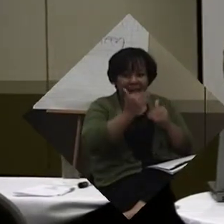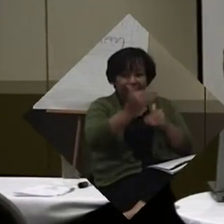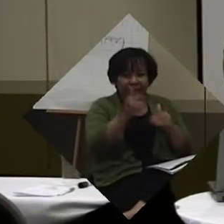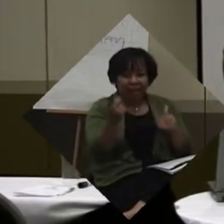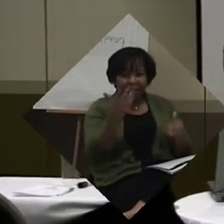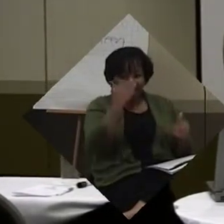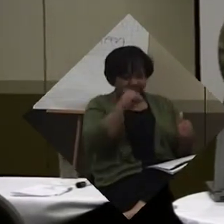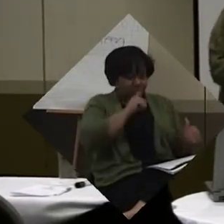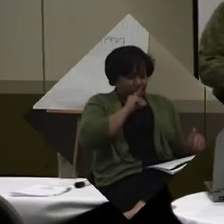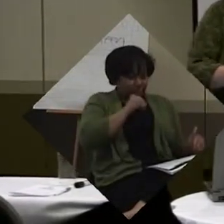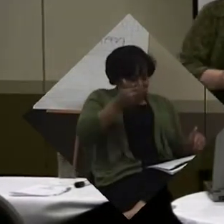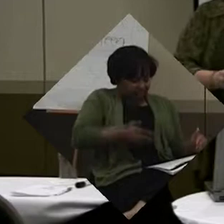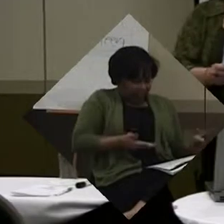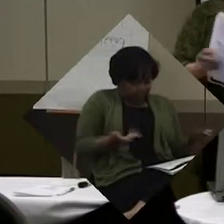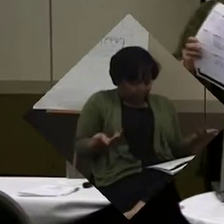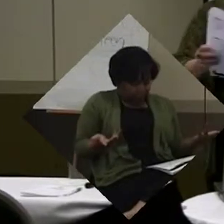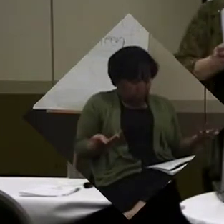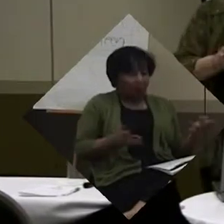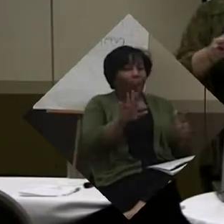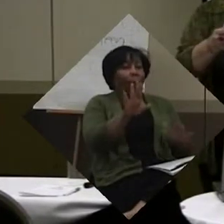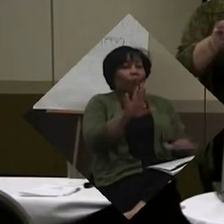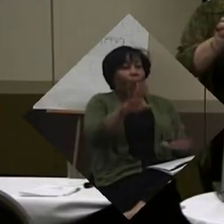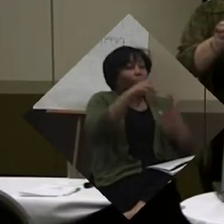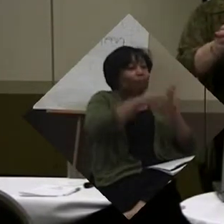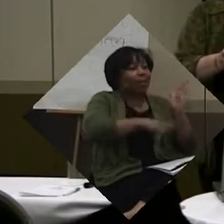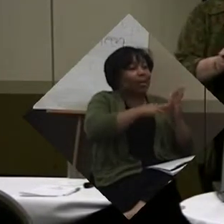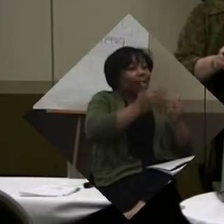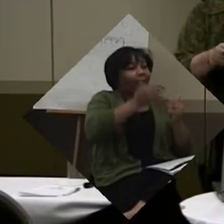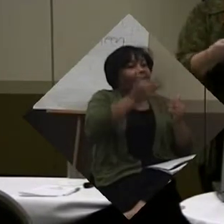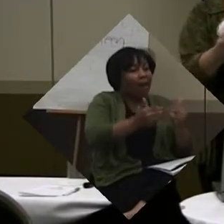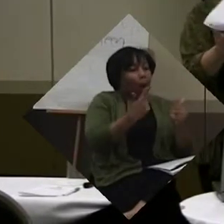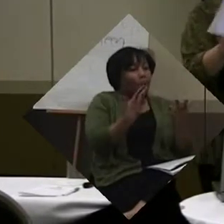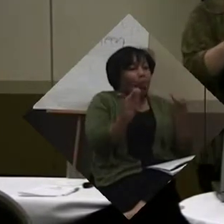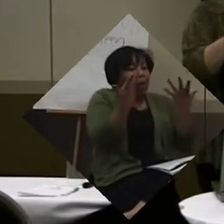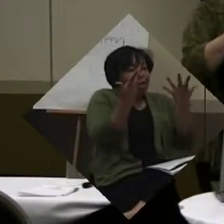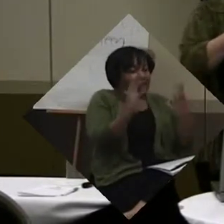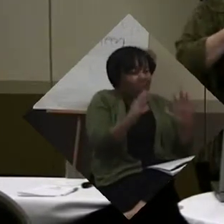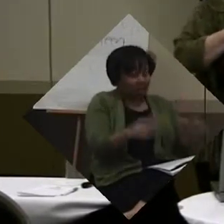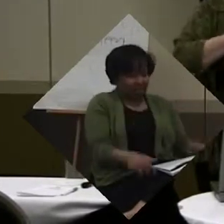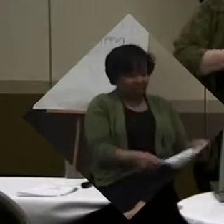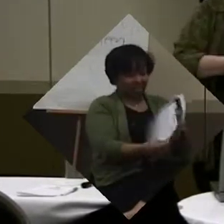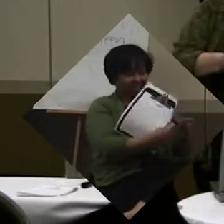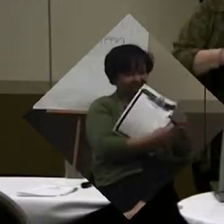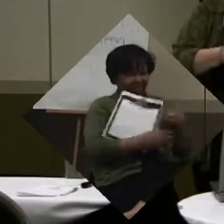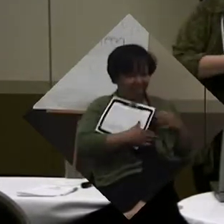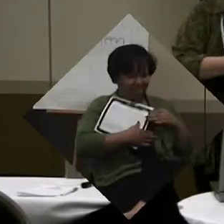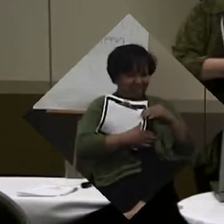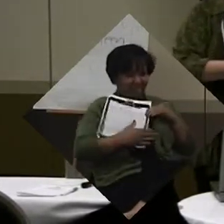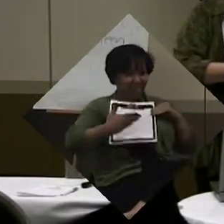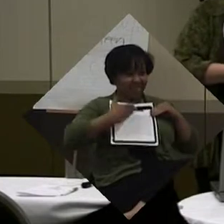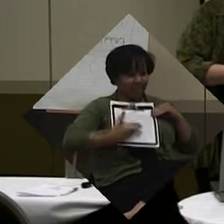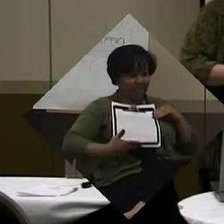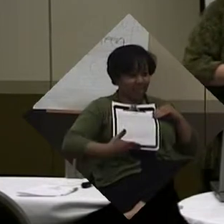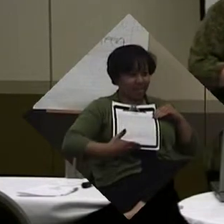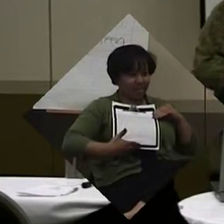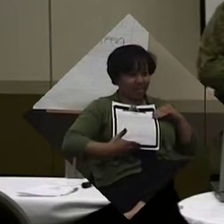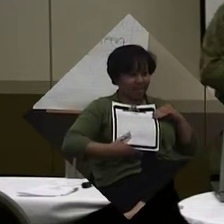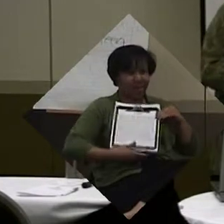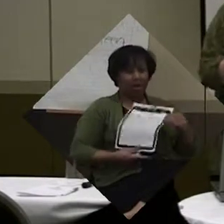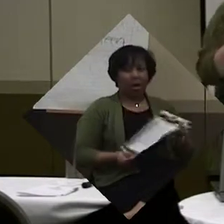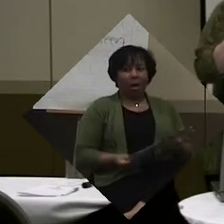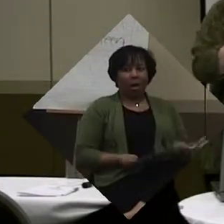must be because it's Oh, okay. People are reading ahead. We want just the information from here. I'd say the latency